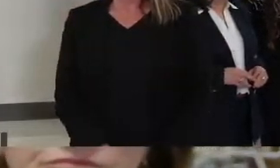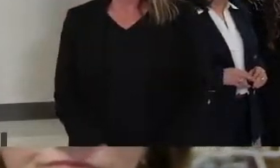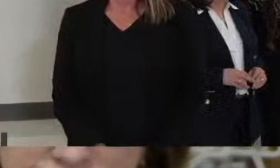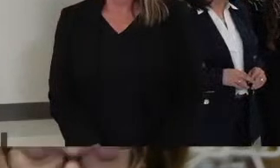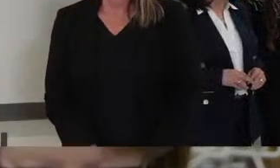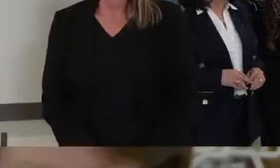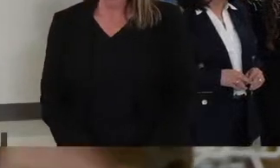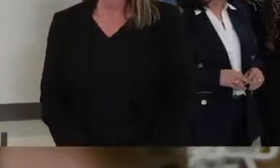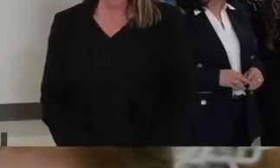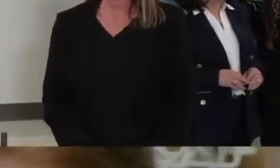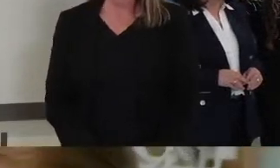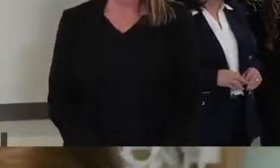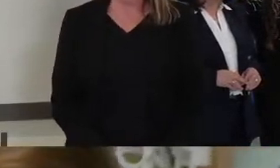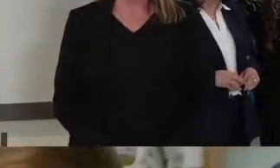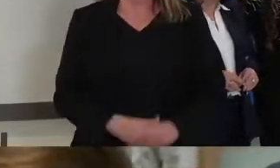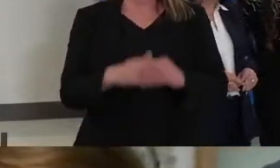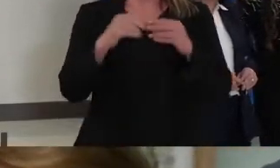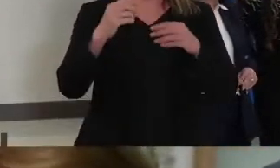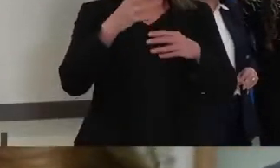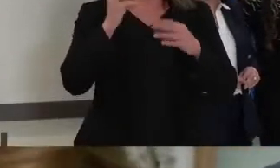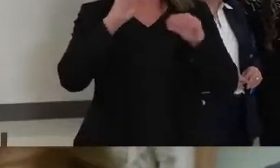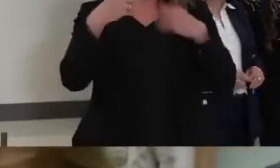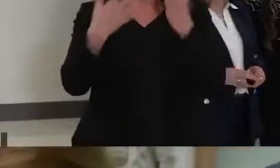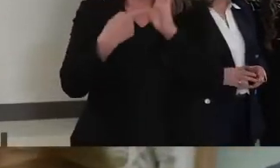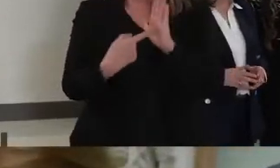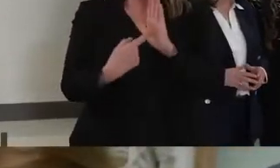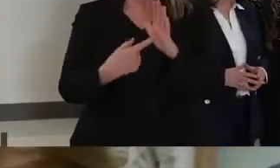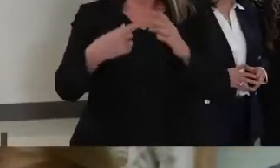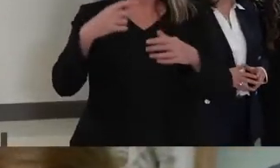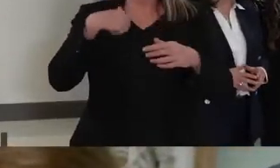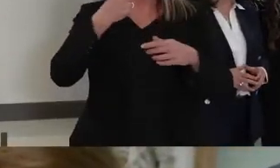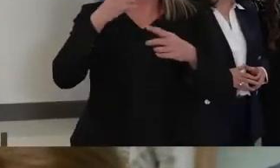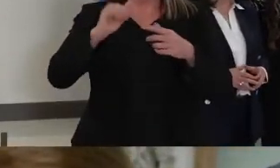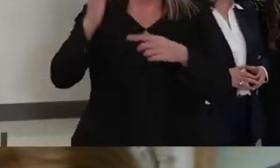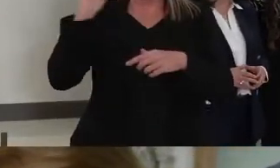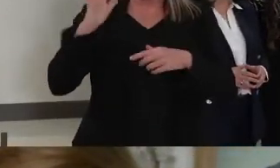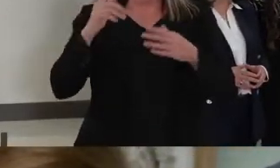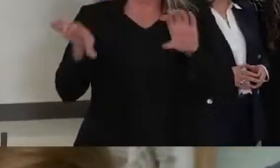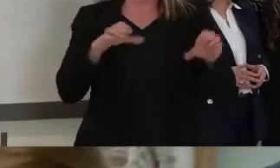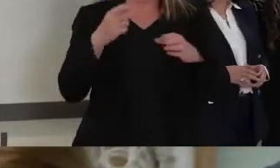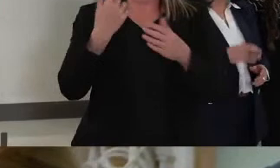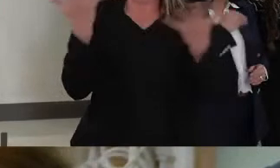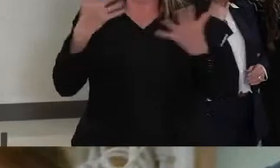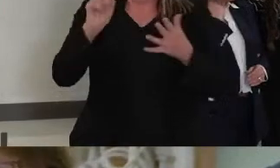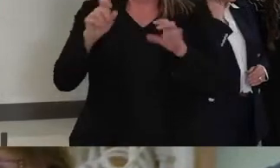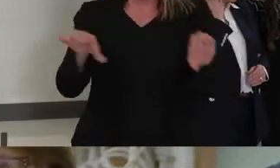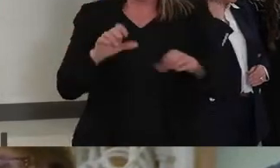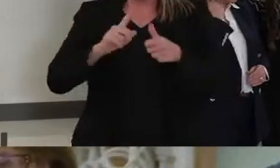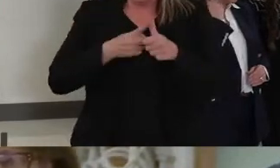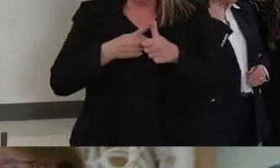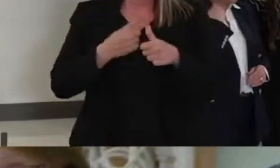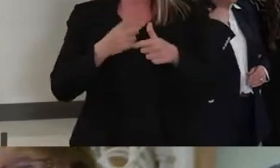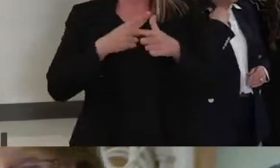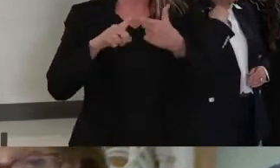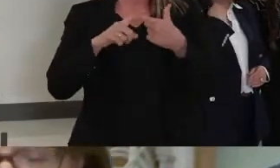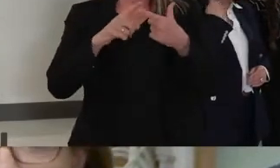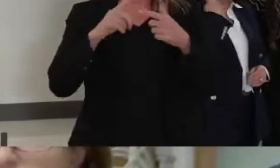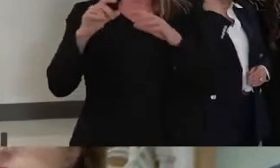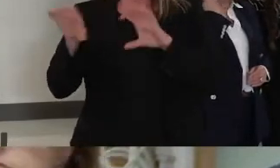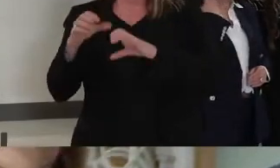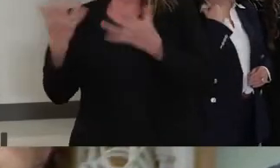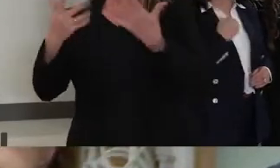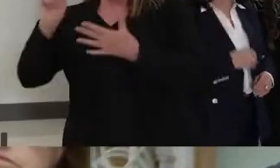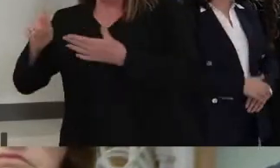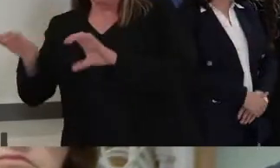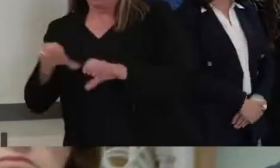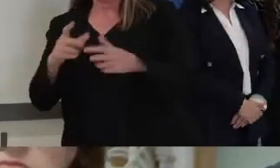I'll just add, I'll give you an example I think about a fair amount is, and I said this earlier, you do what you have to do first, and then after what you have to do, you do what you want to do.